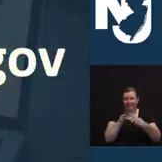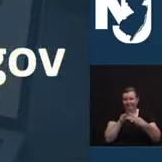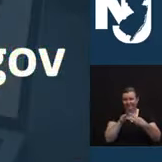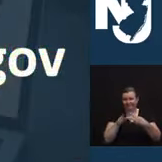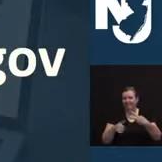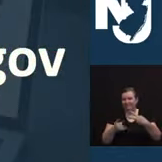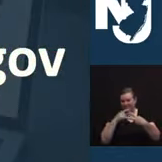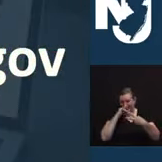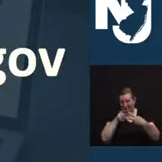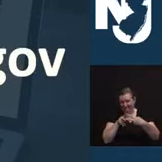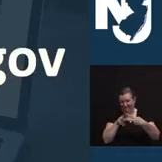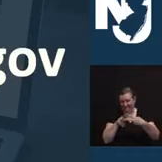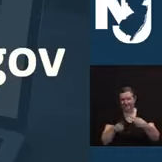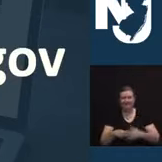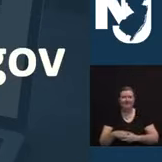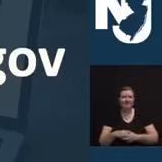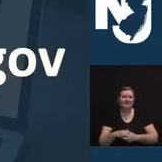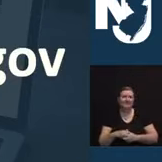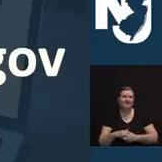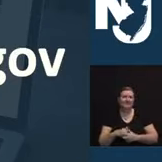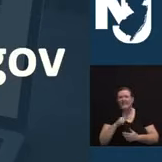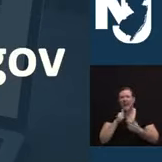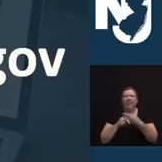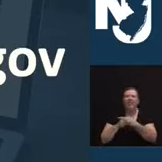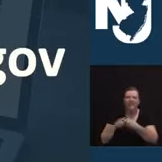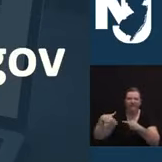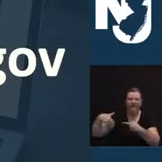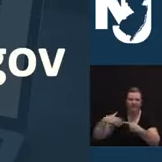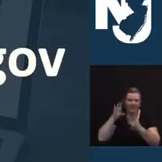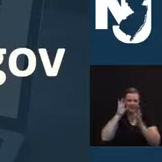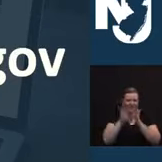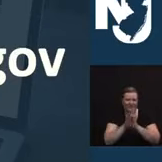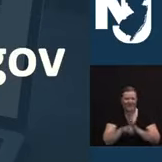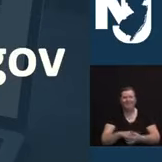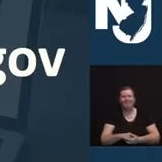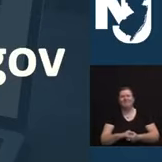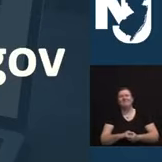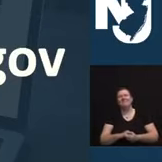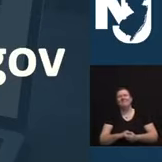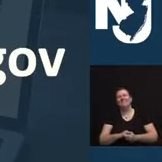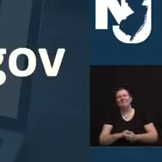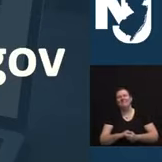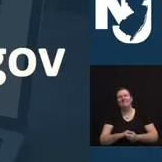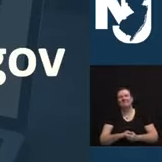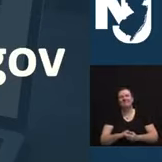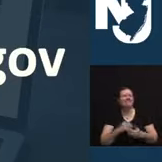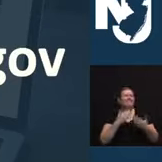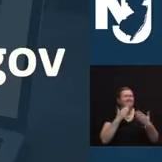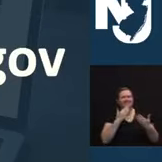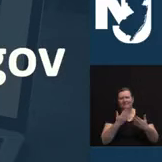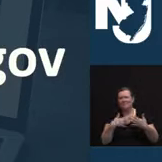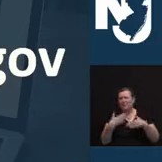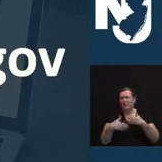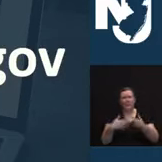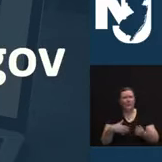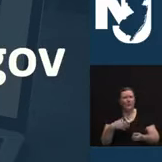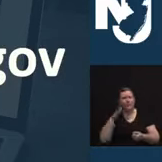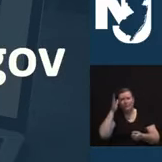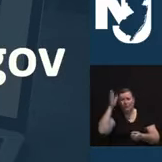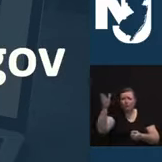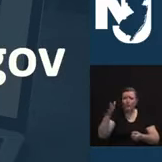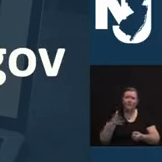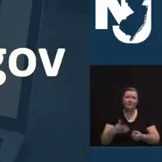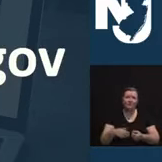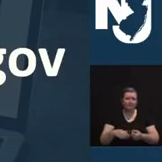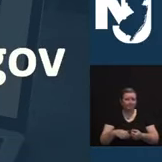the millions of you across our state who are doing the right things to keep ourselves moving forward against this virus. The numbers that we're seeing